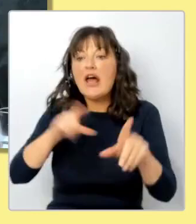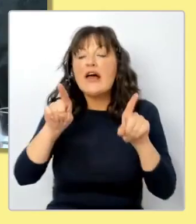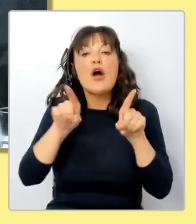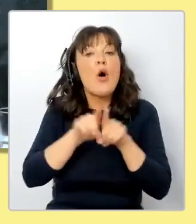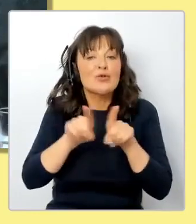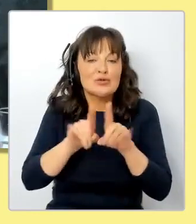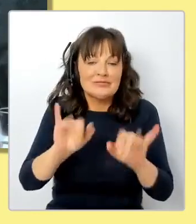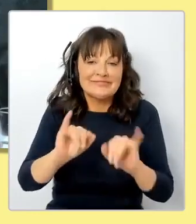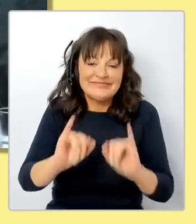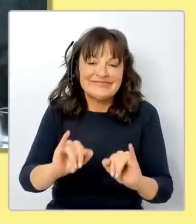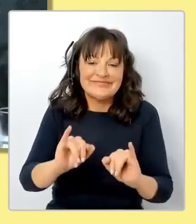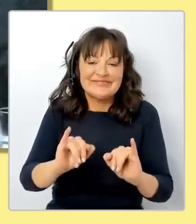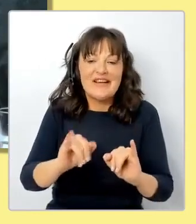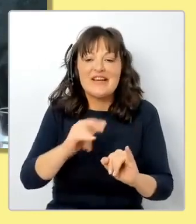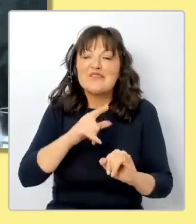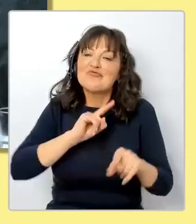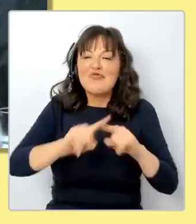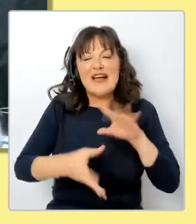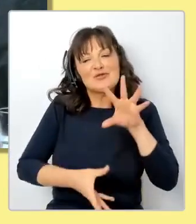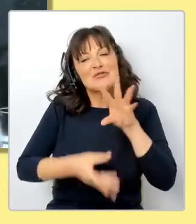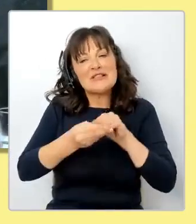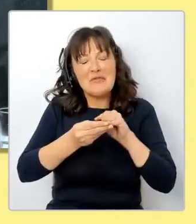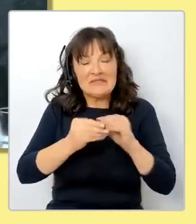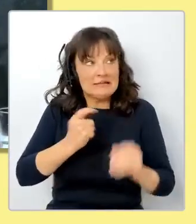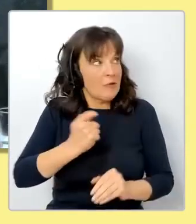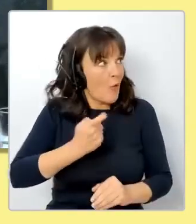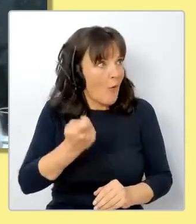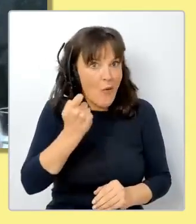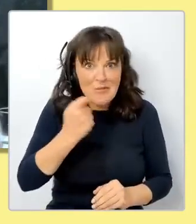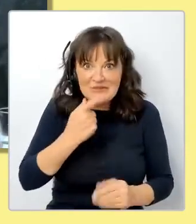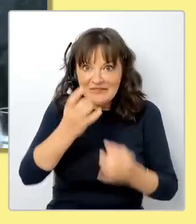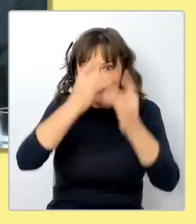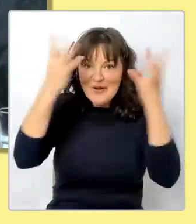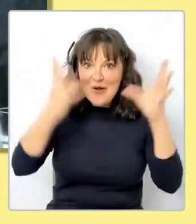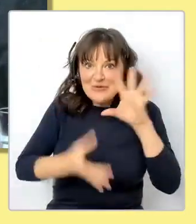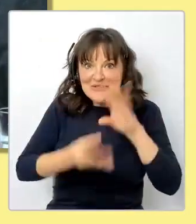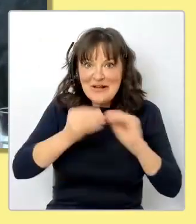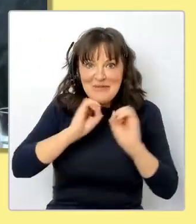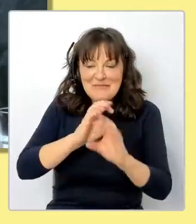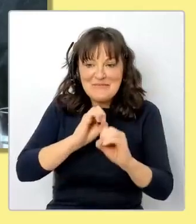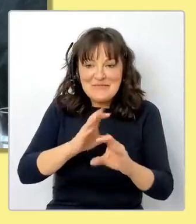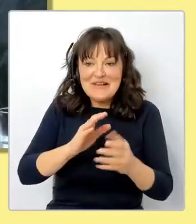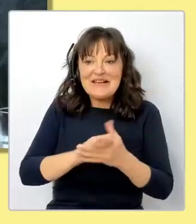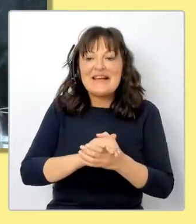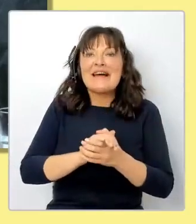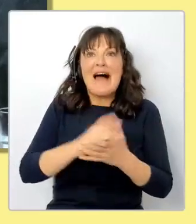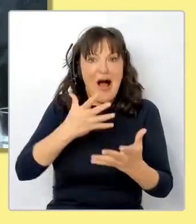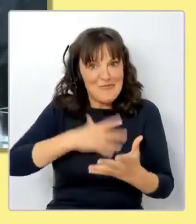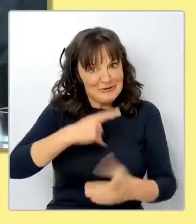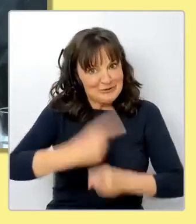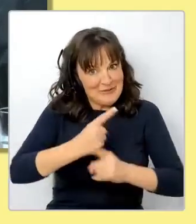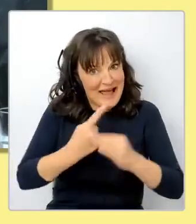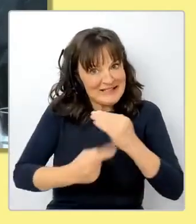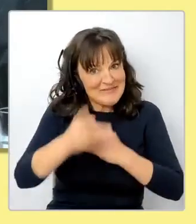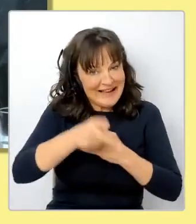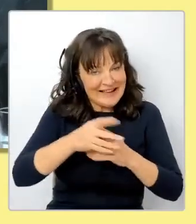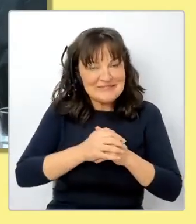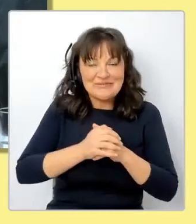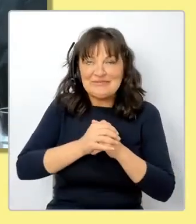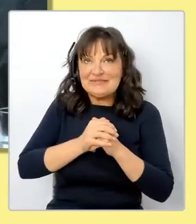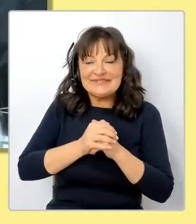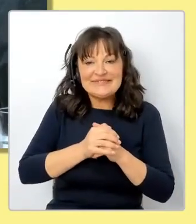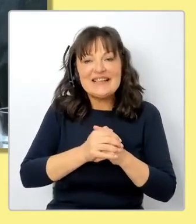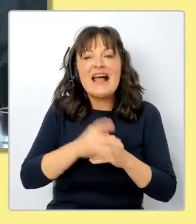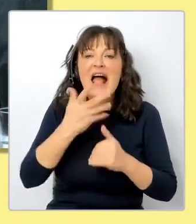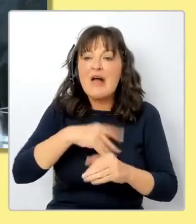So in terms of summing up, which I almost forgot to do, and I wouldn't want to miss out on the opportunity to talk about independence again. So I ask you to